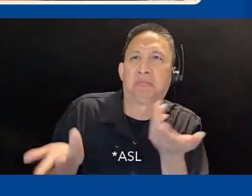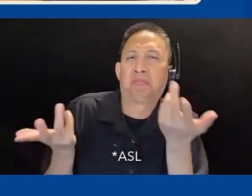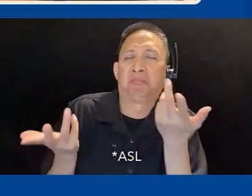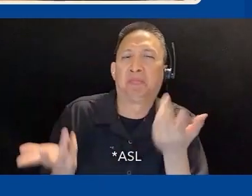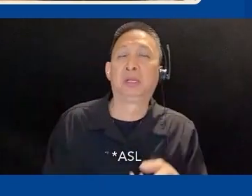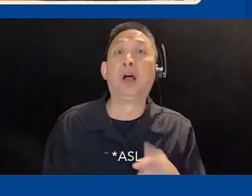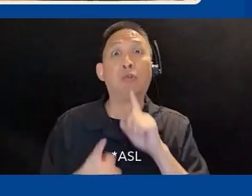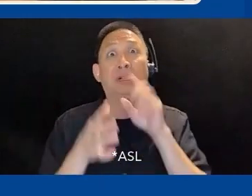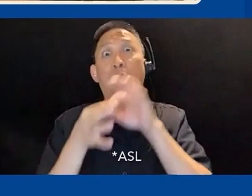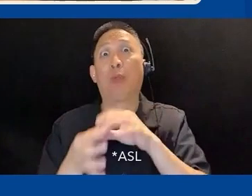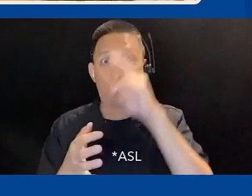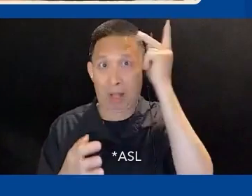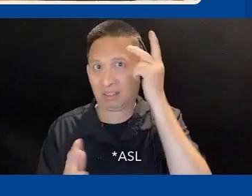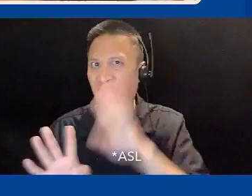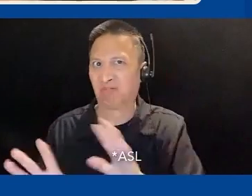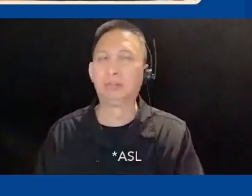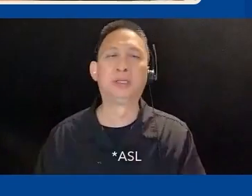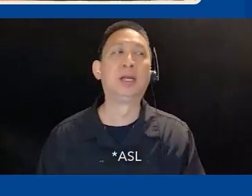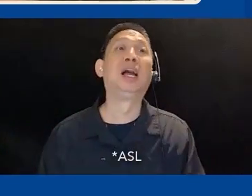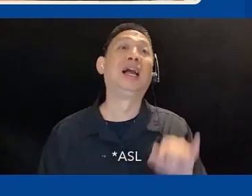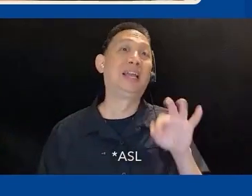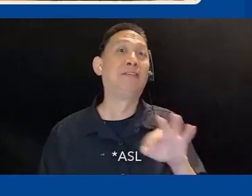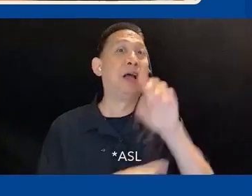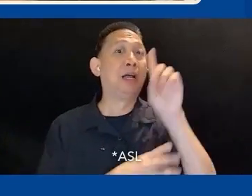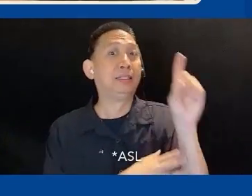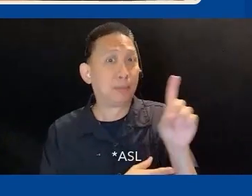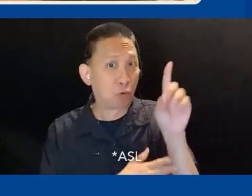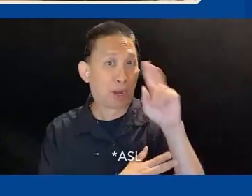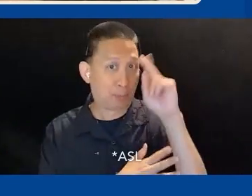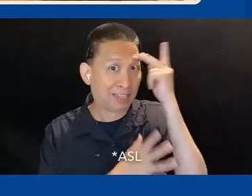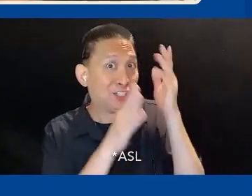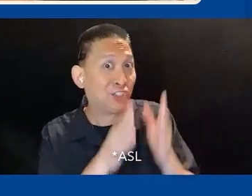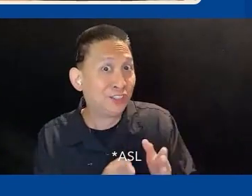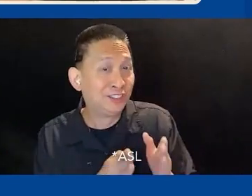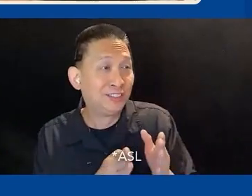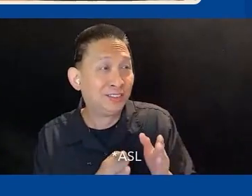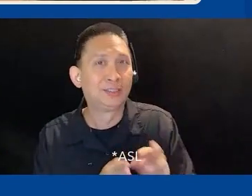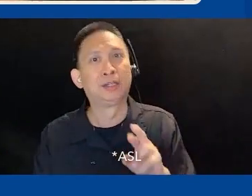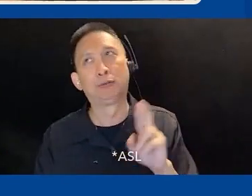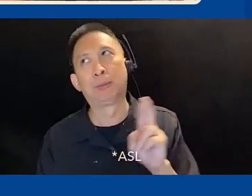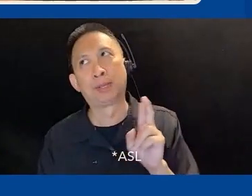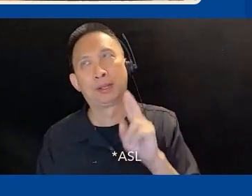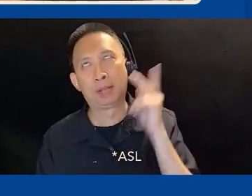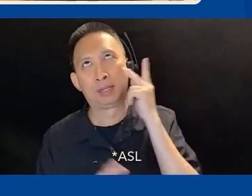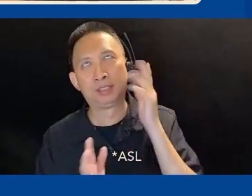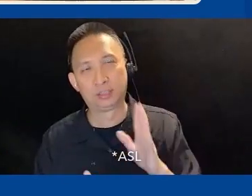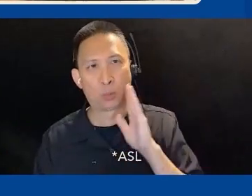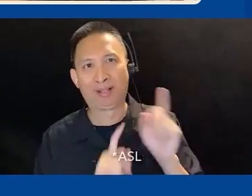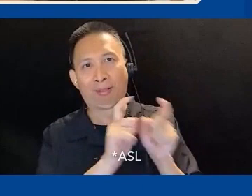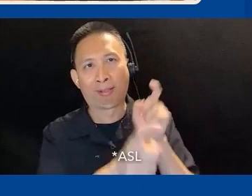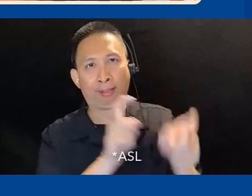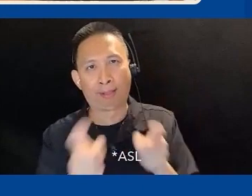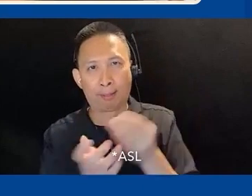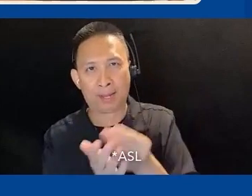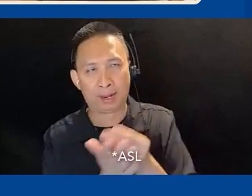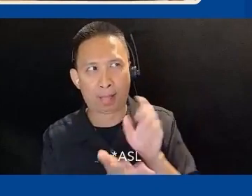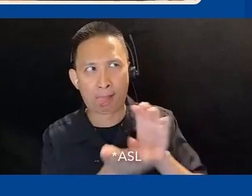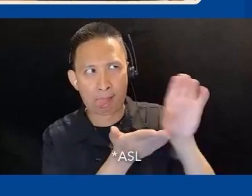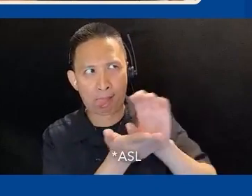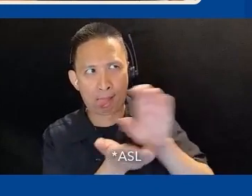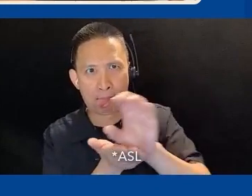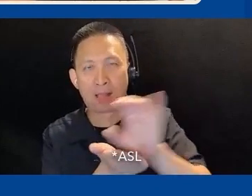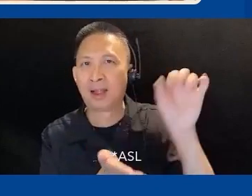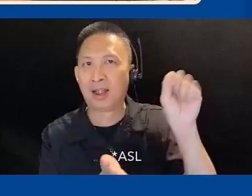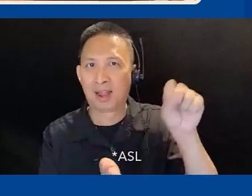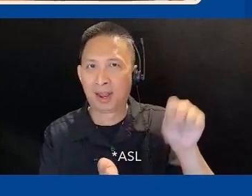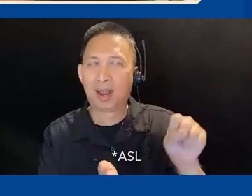very generously donate to Democratic politicians and sometimes Republican politicians too. To, you